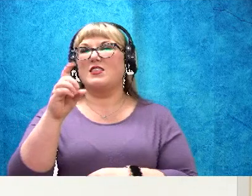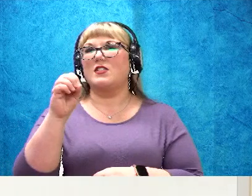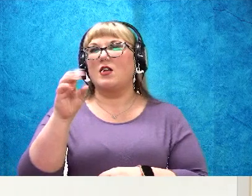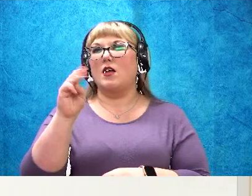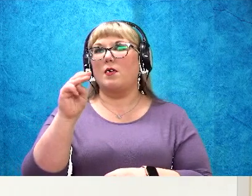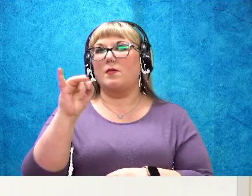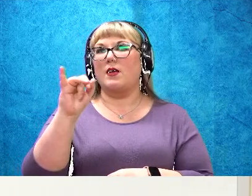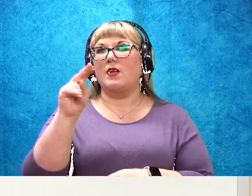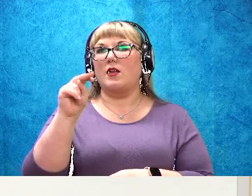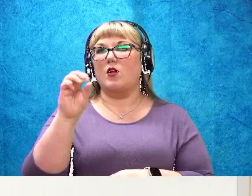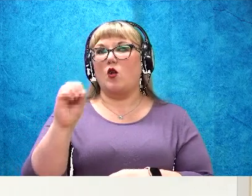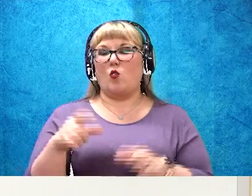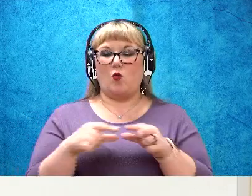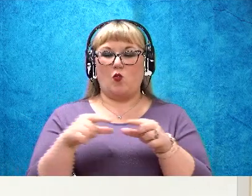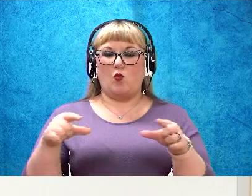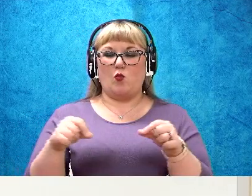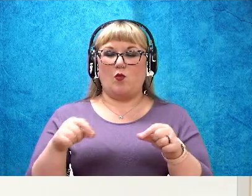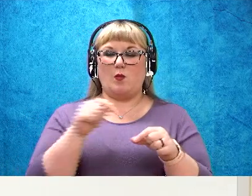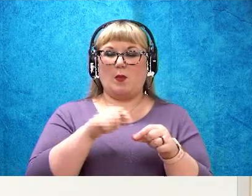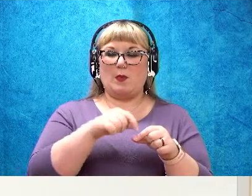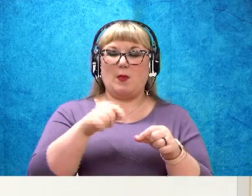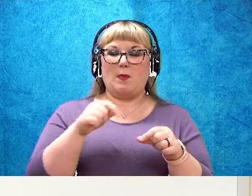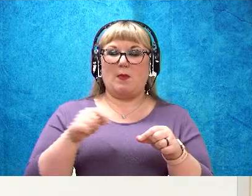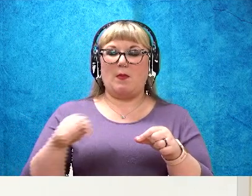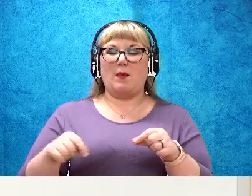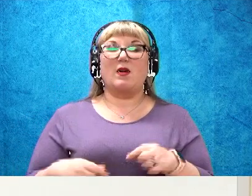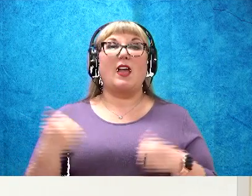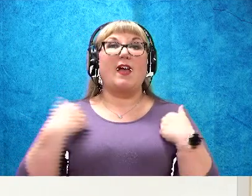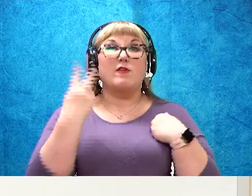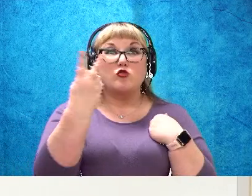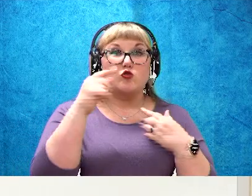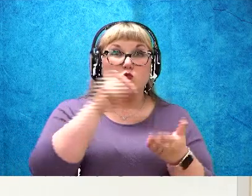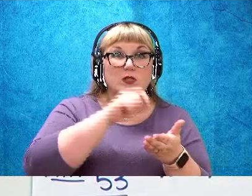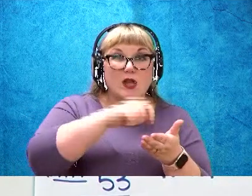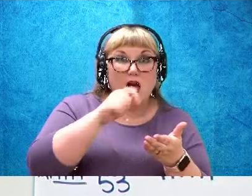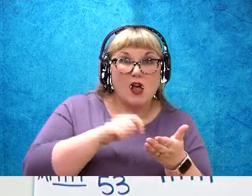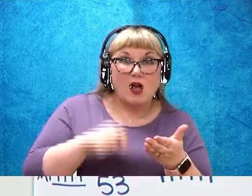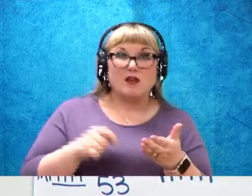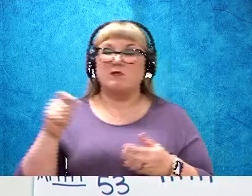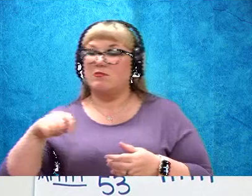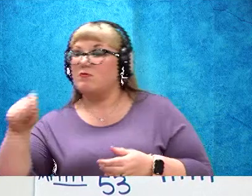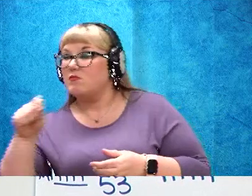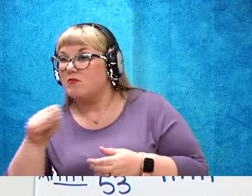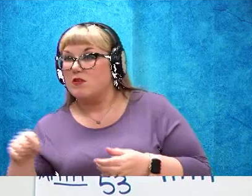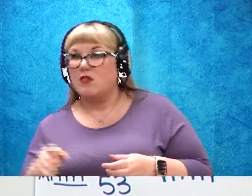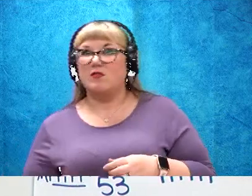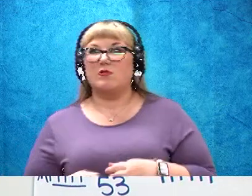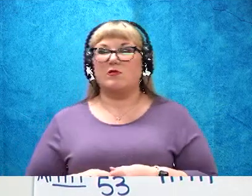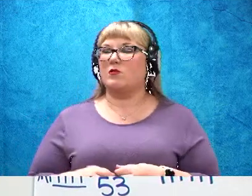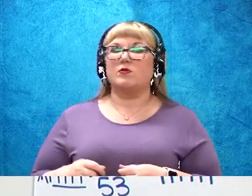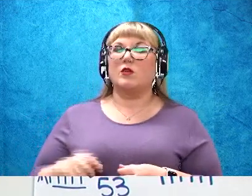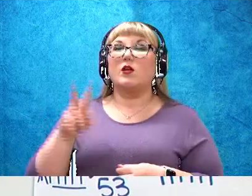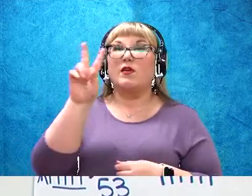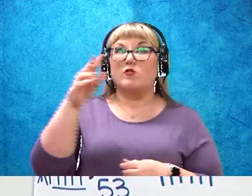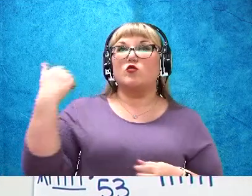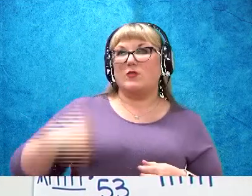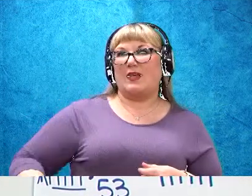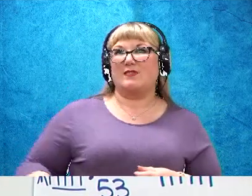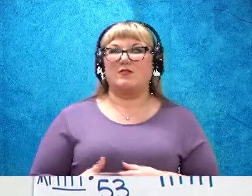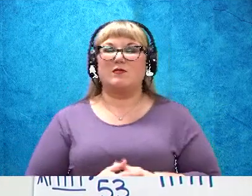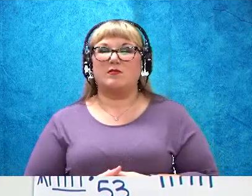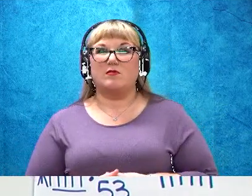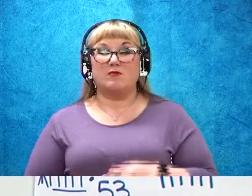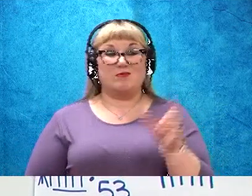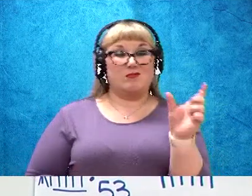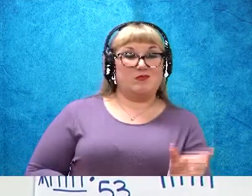some dominoes at your house. There are 2 dots on each domino, or 2 sides on each domino.